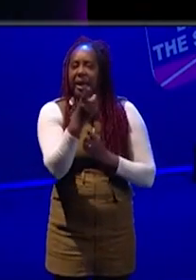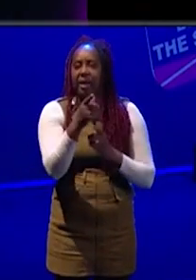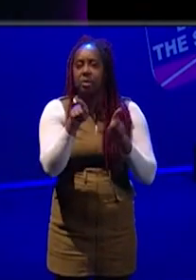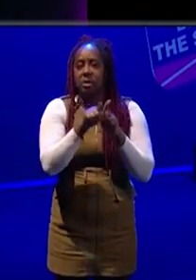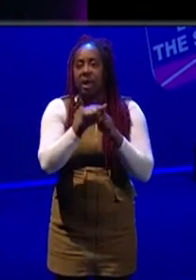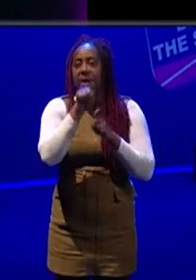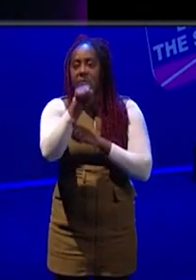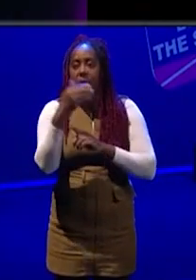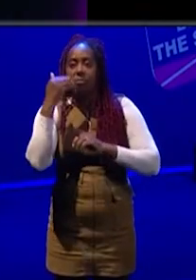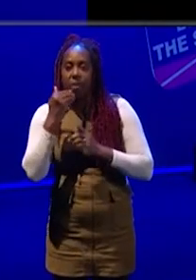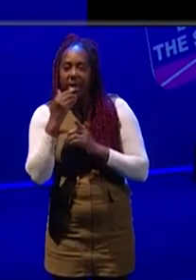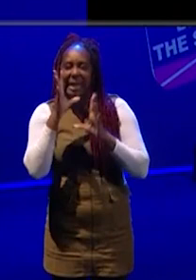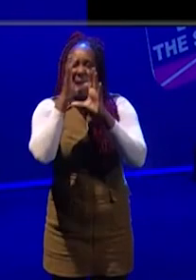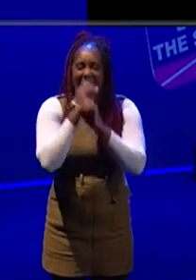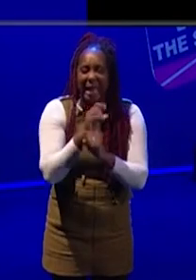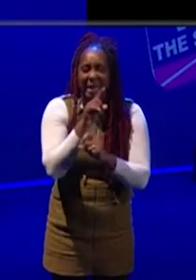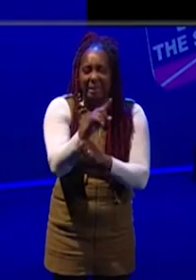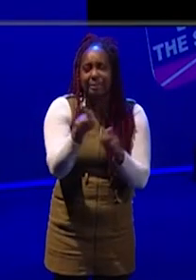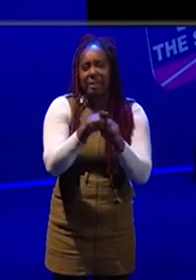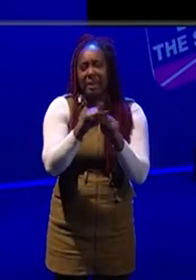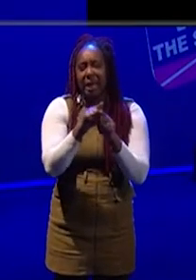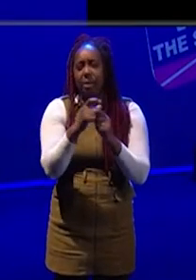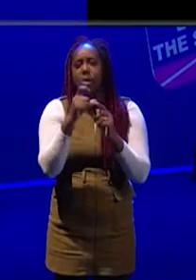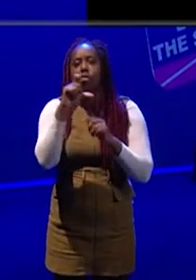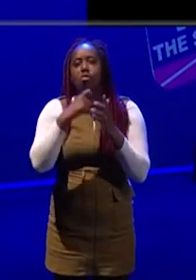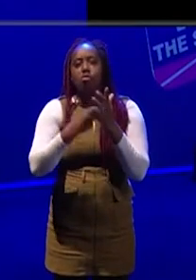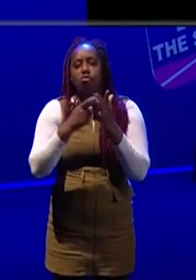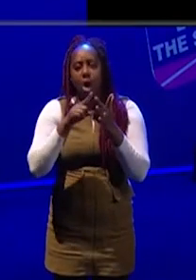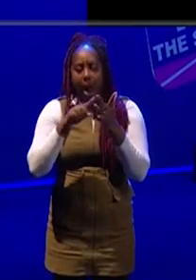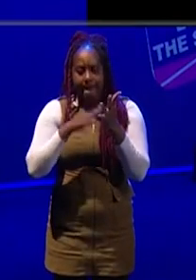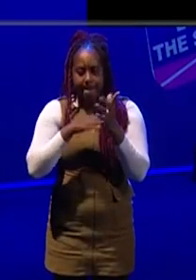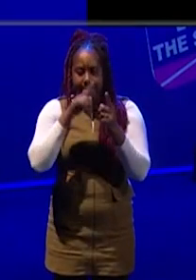racist hate crime directed at East and Southeast Asians and everyone, actually.